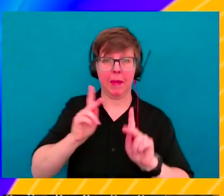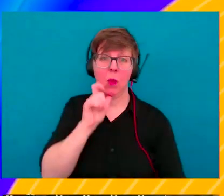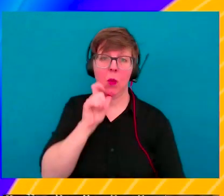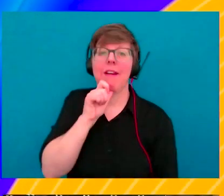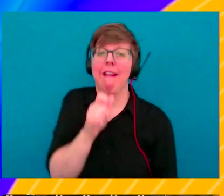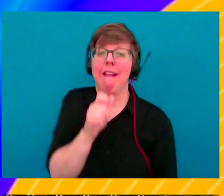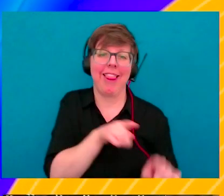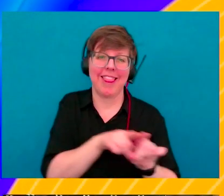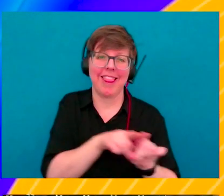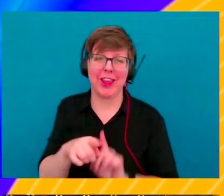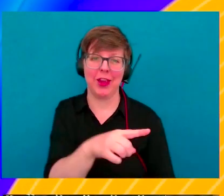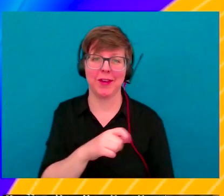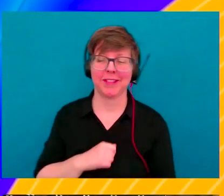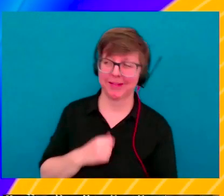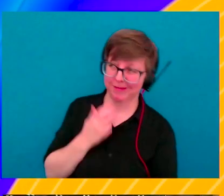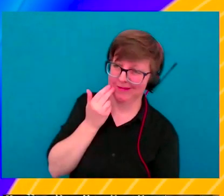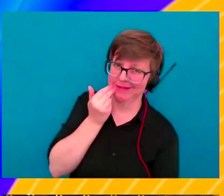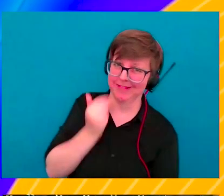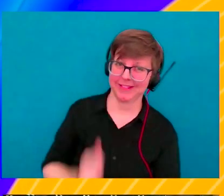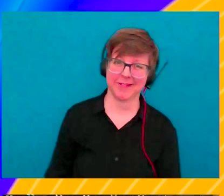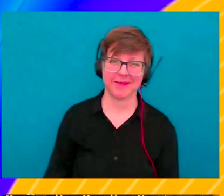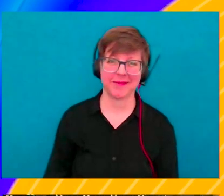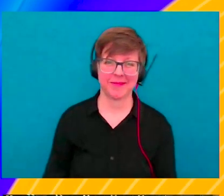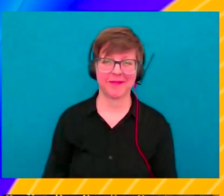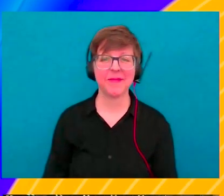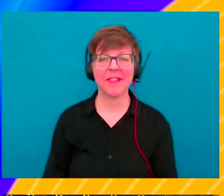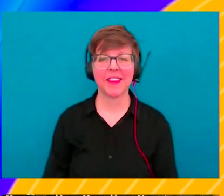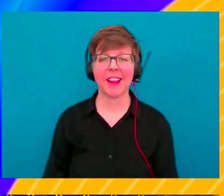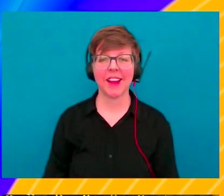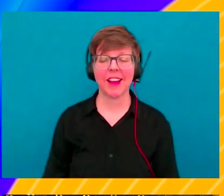And basically what I can do is same deal.